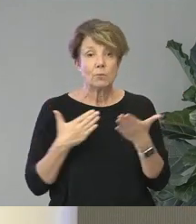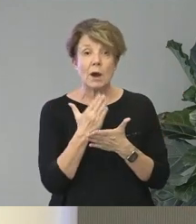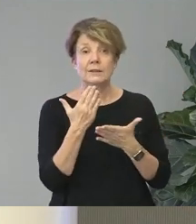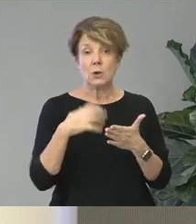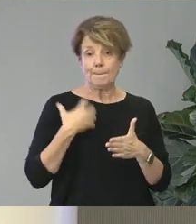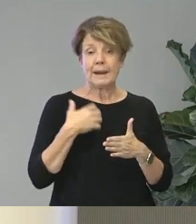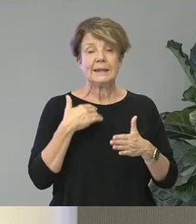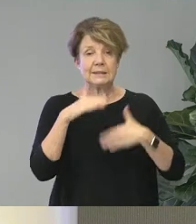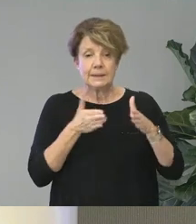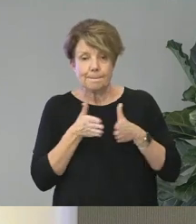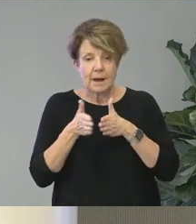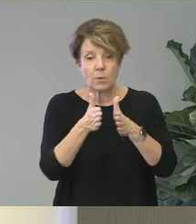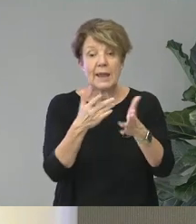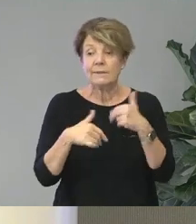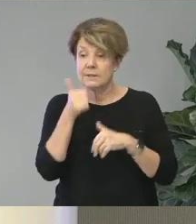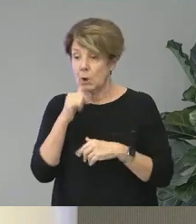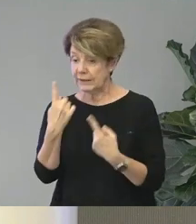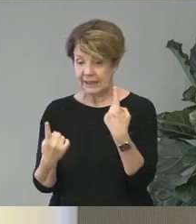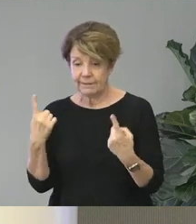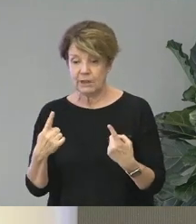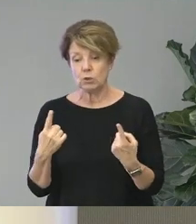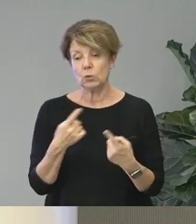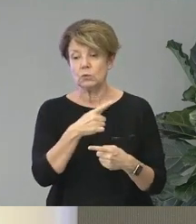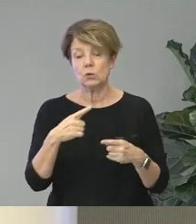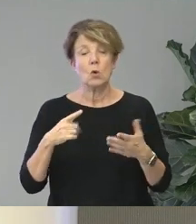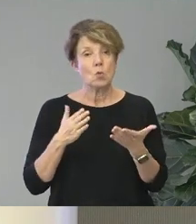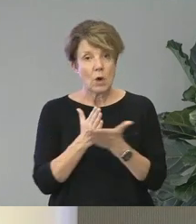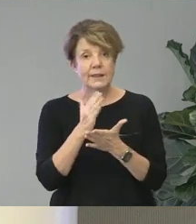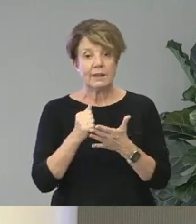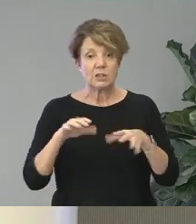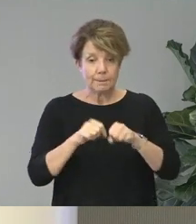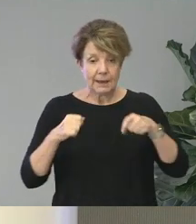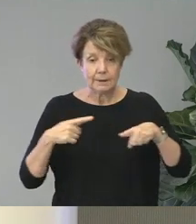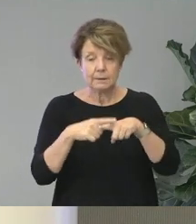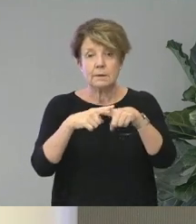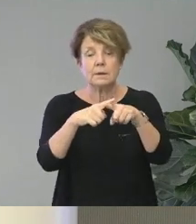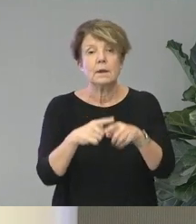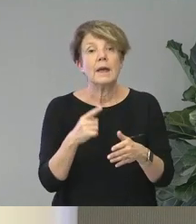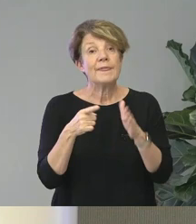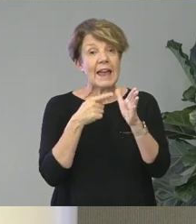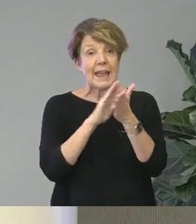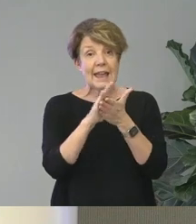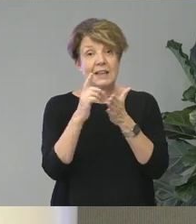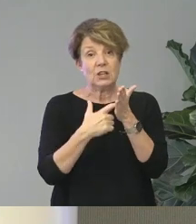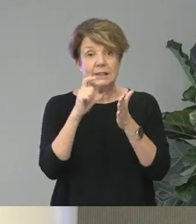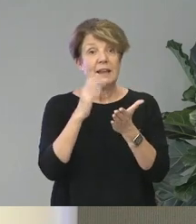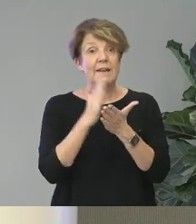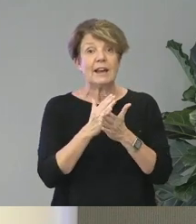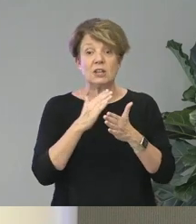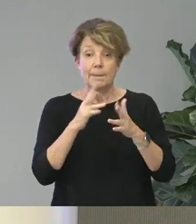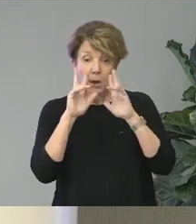for individuals whose rights have been breached, which the Commission has been administering since